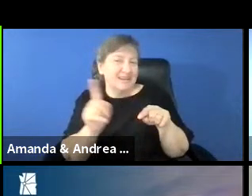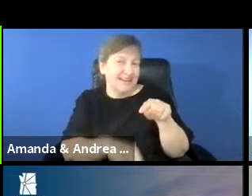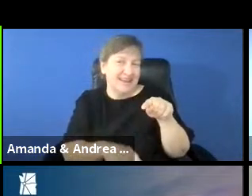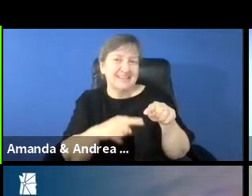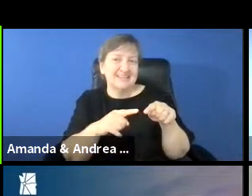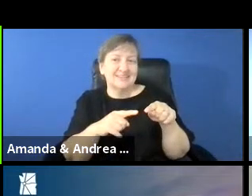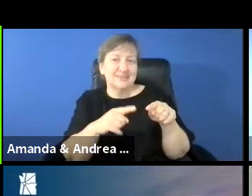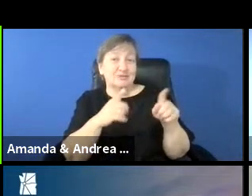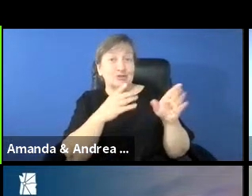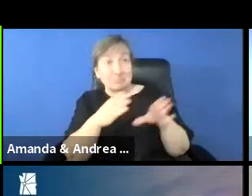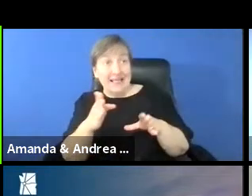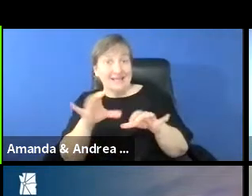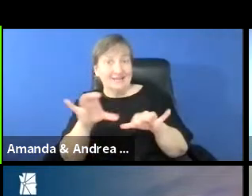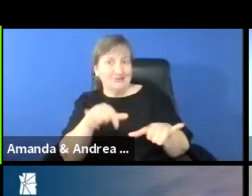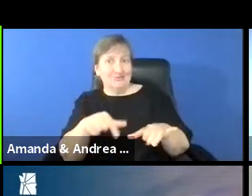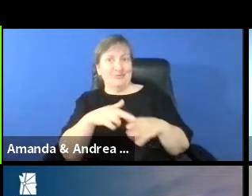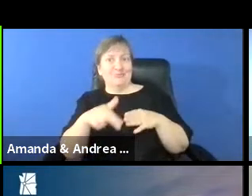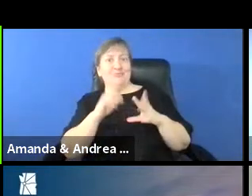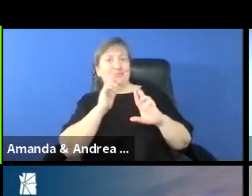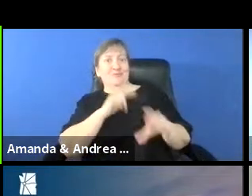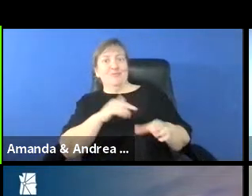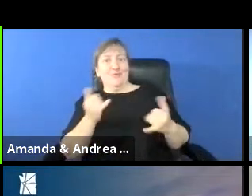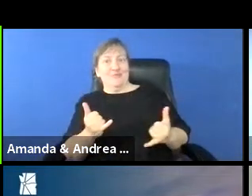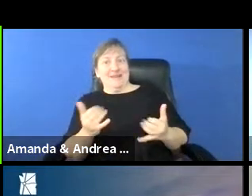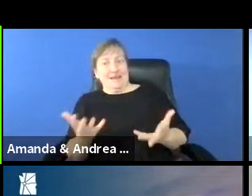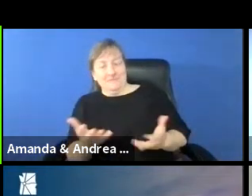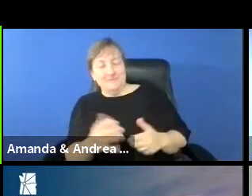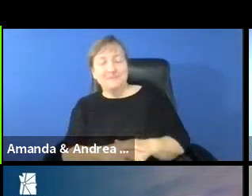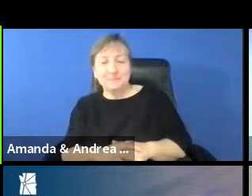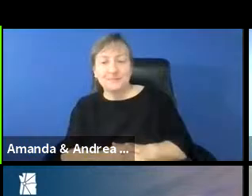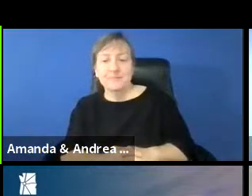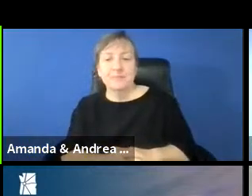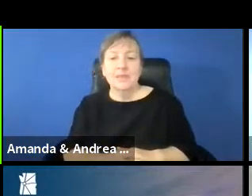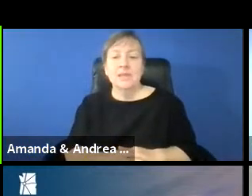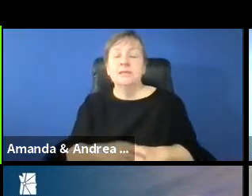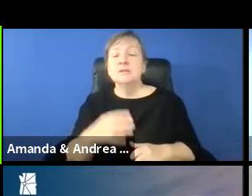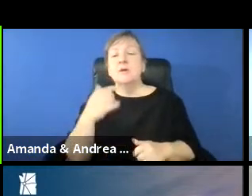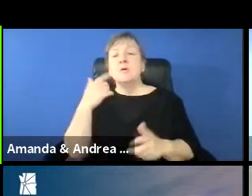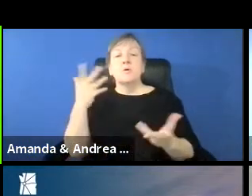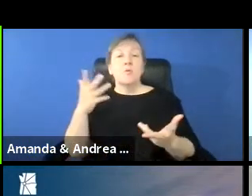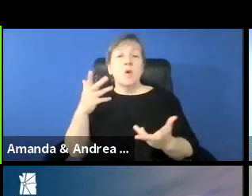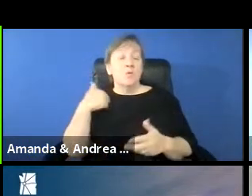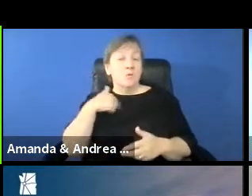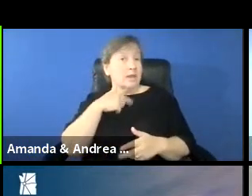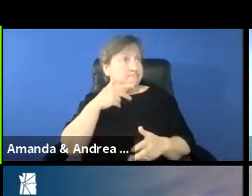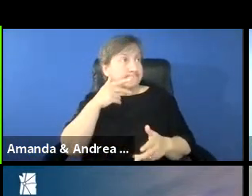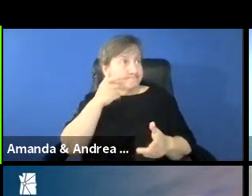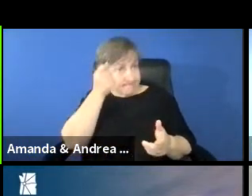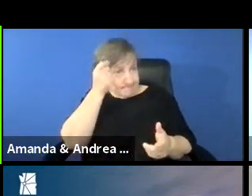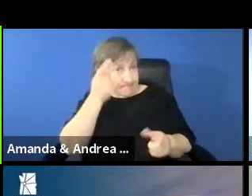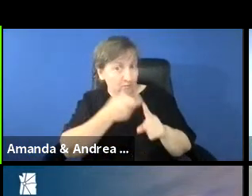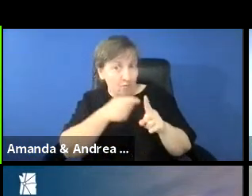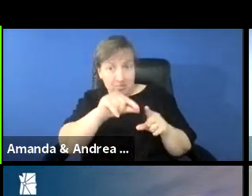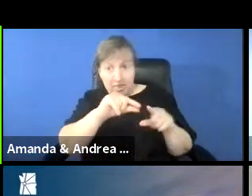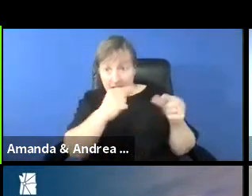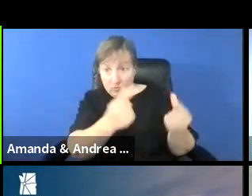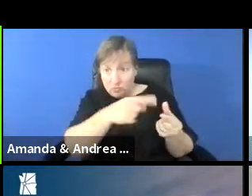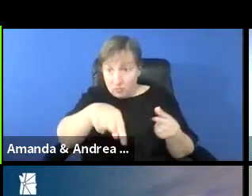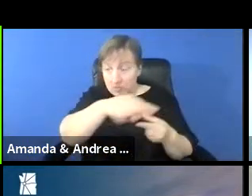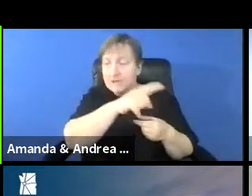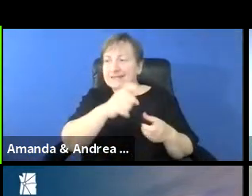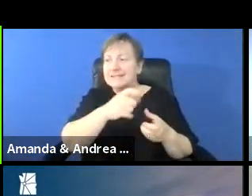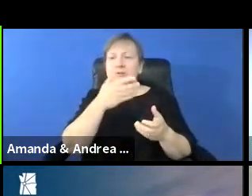this report out. What we heard clearly from that group is they need a